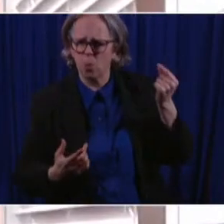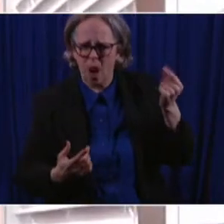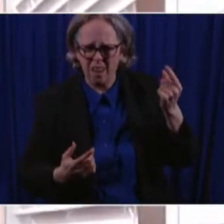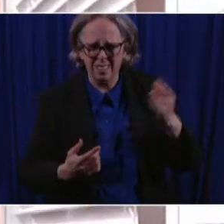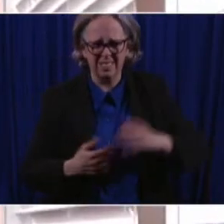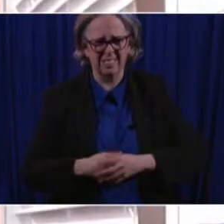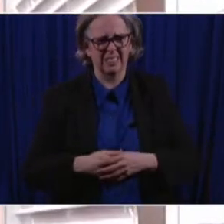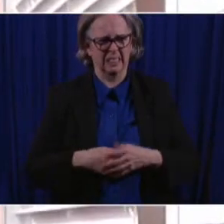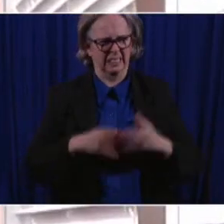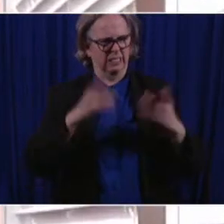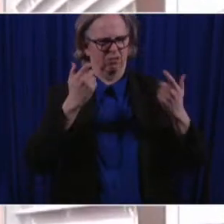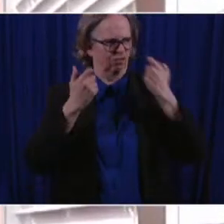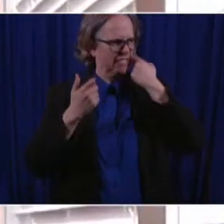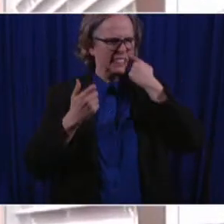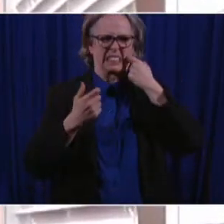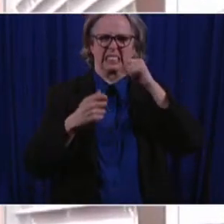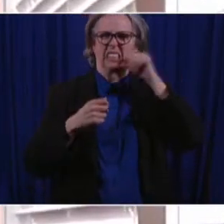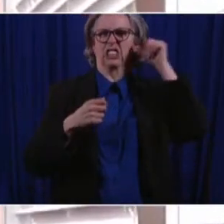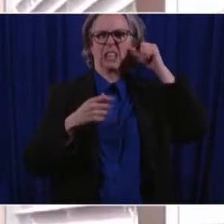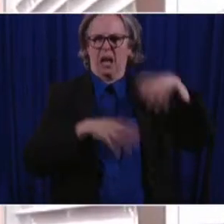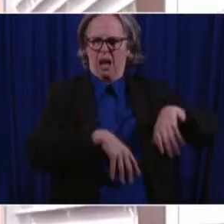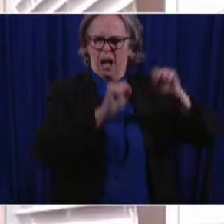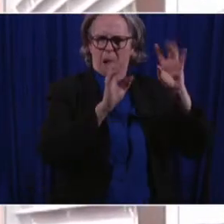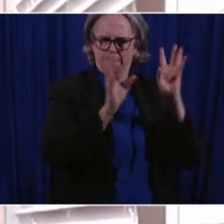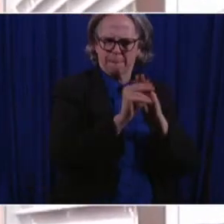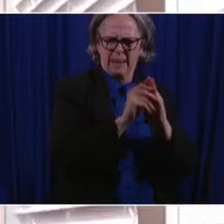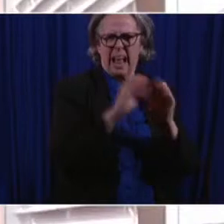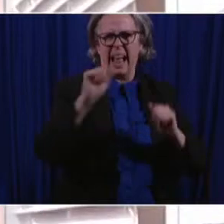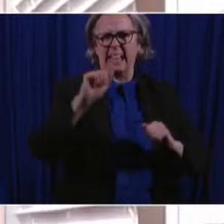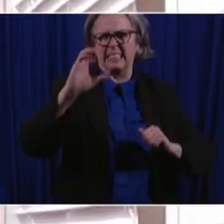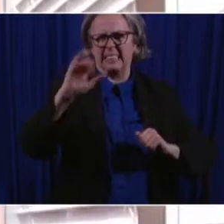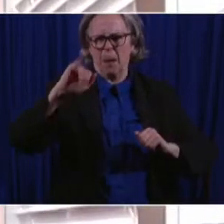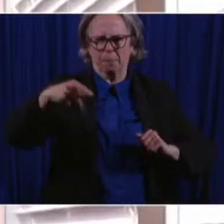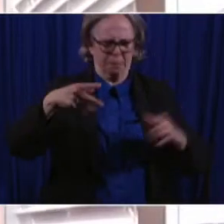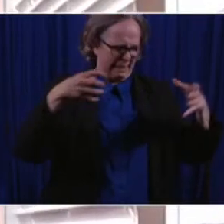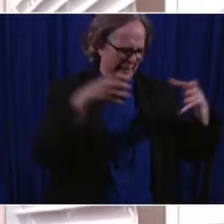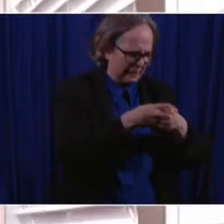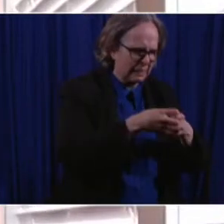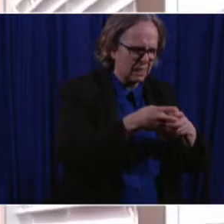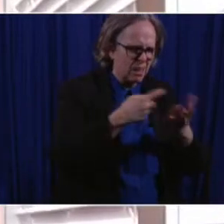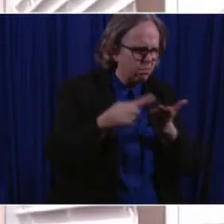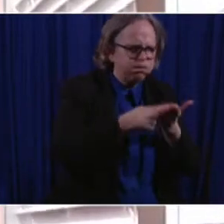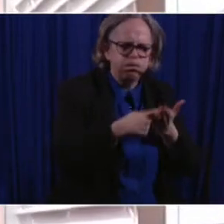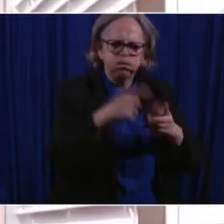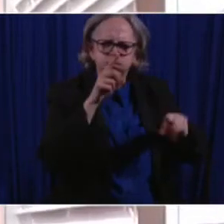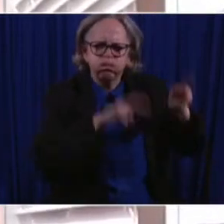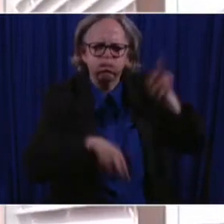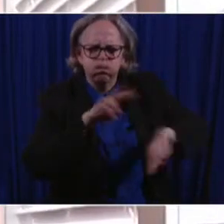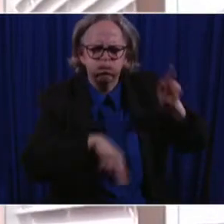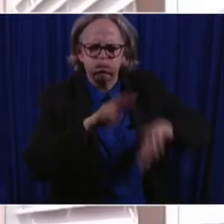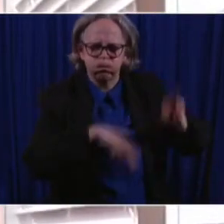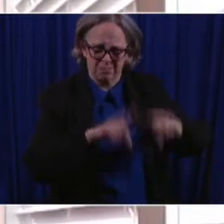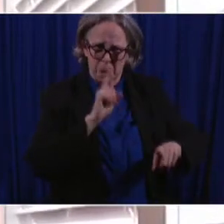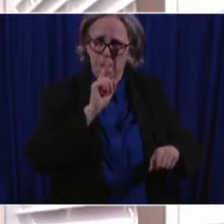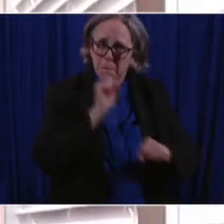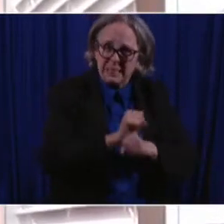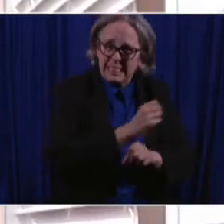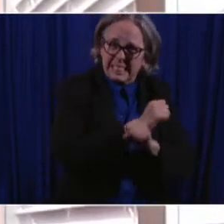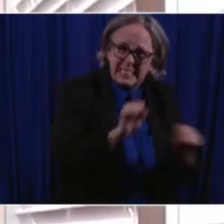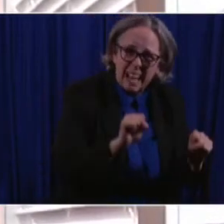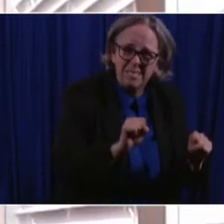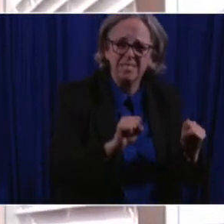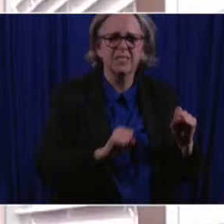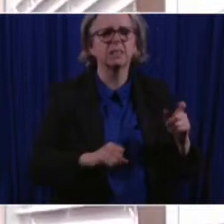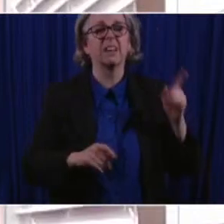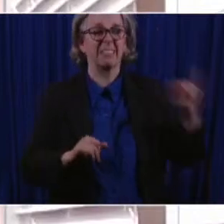yesterday to further review these cases and then to assess their potential significance. Following that review, we